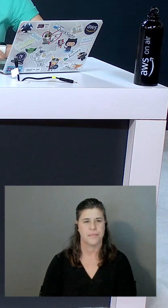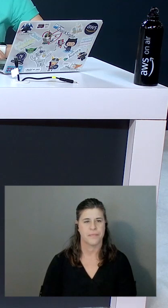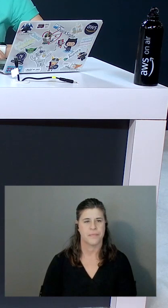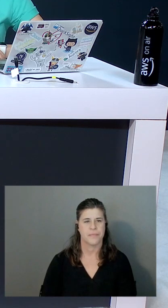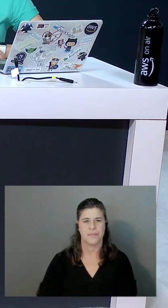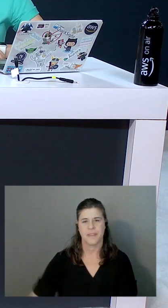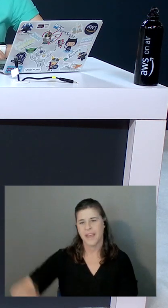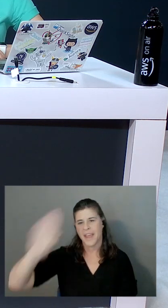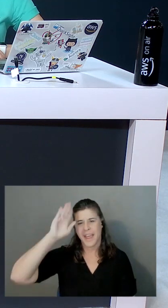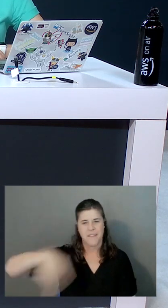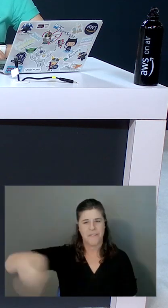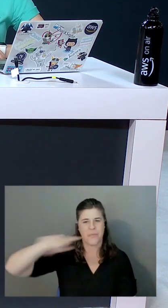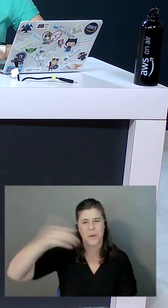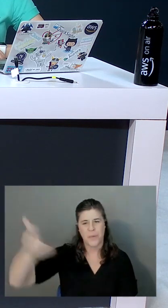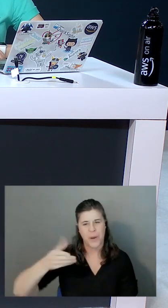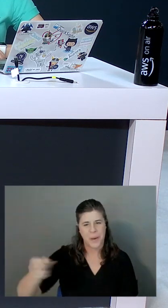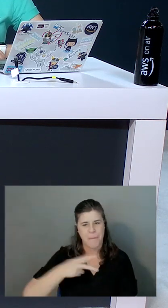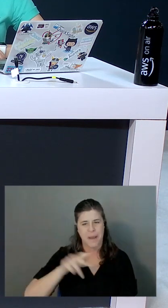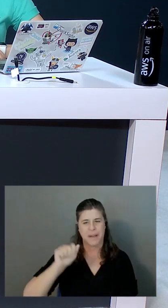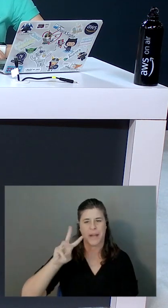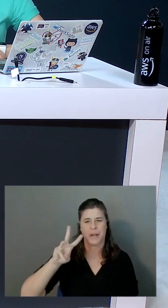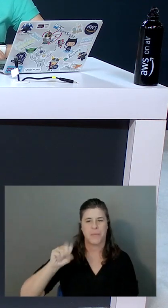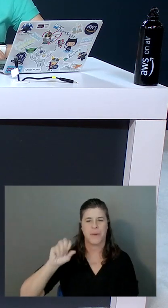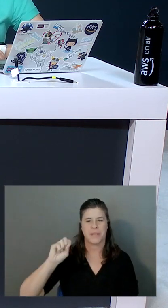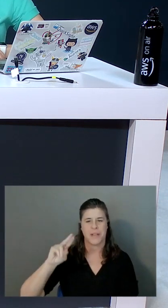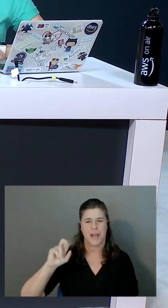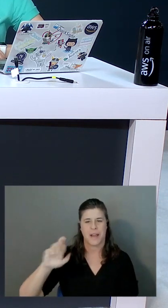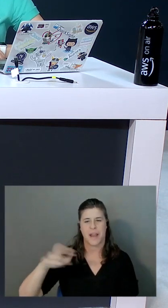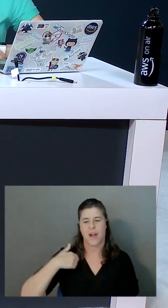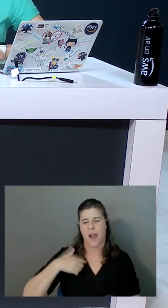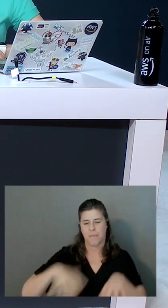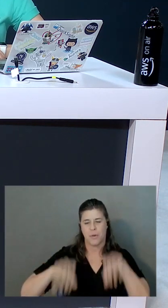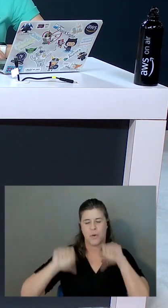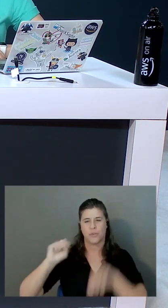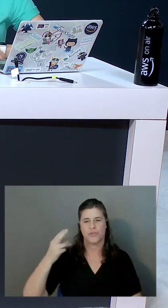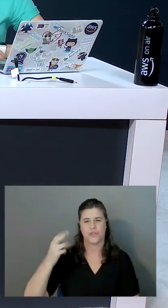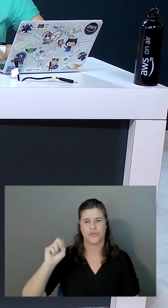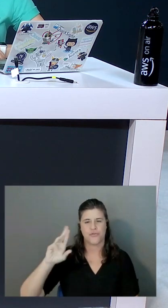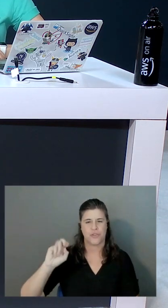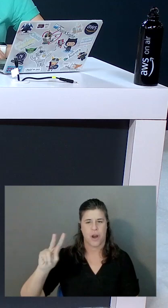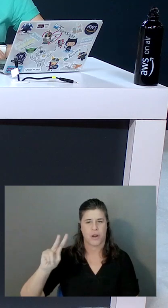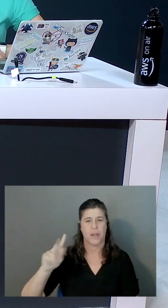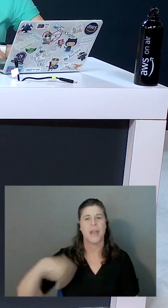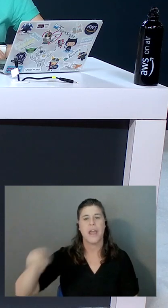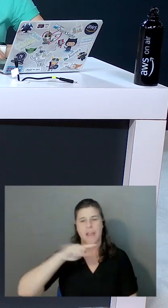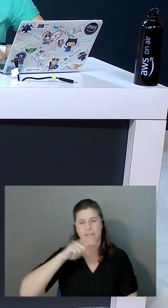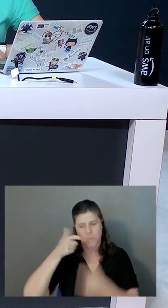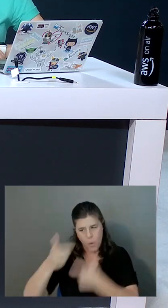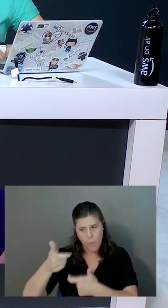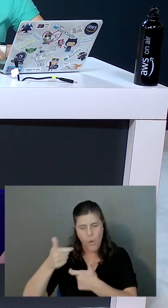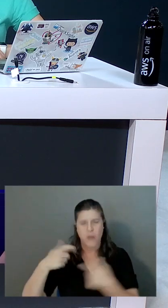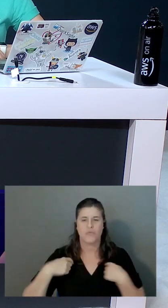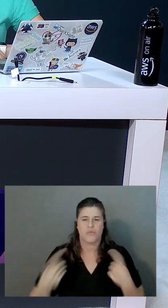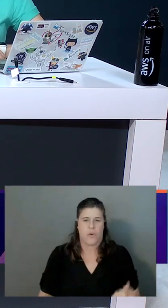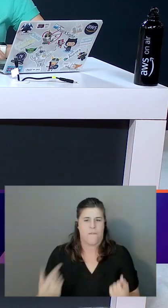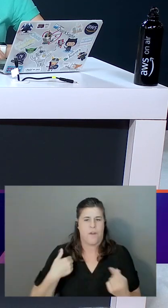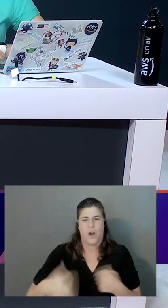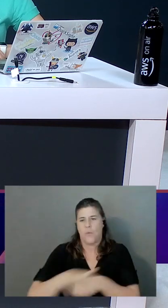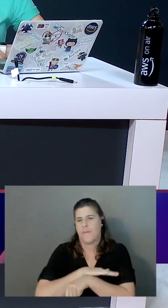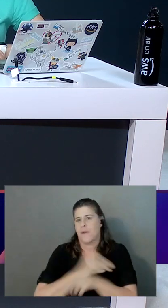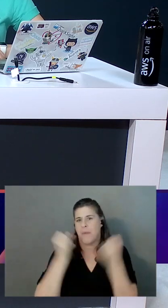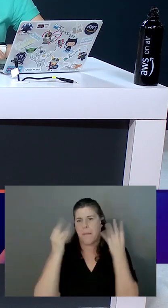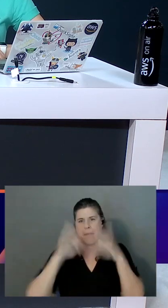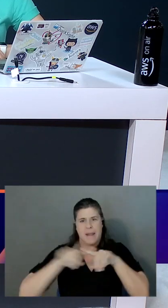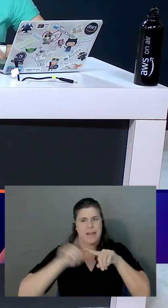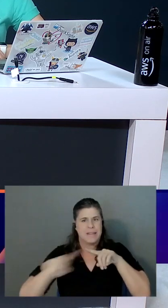everybody, welcome back to AWS On Air. I'm your host, Shashank. If you've been watching so far, we've covered a bunch of few sessions.